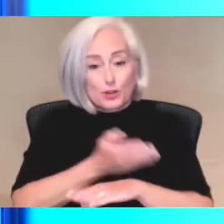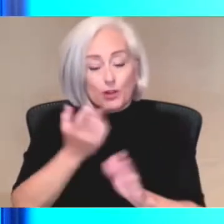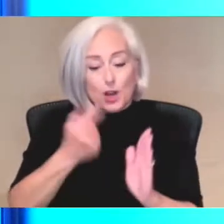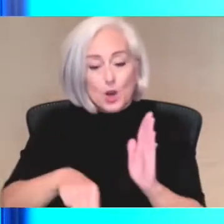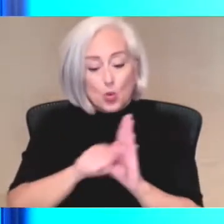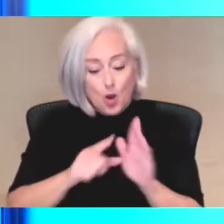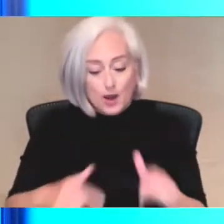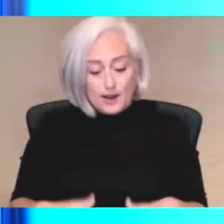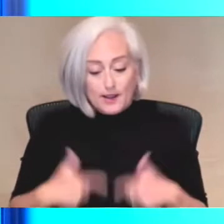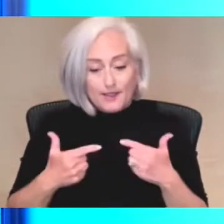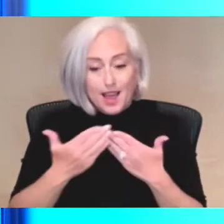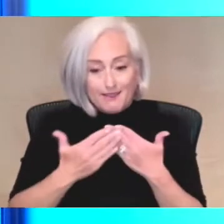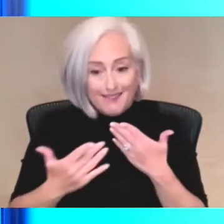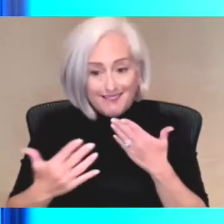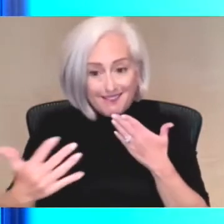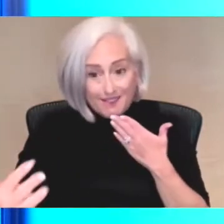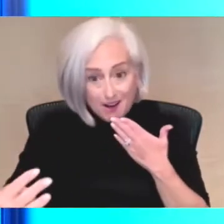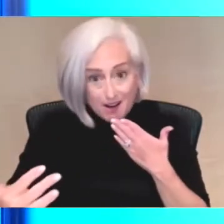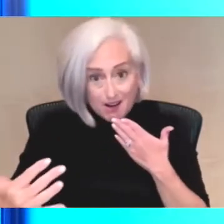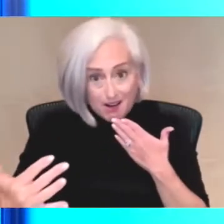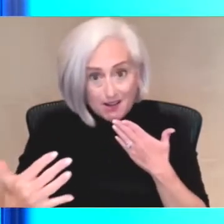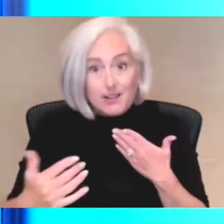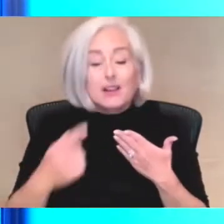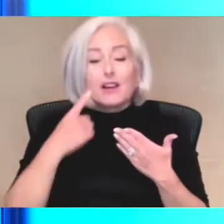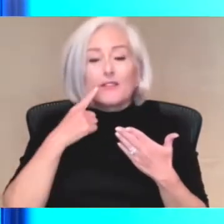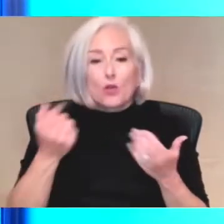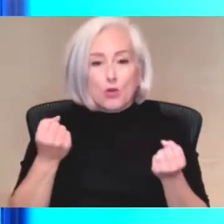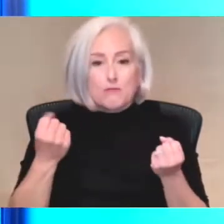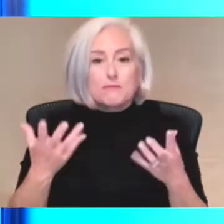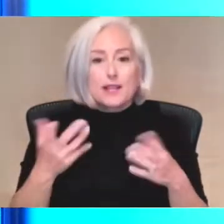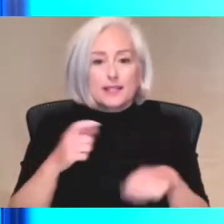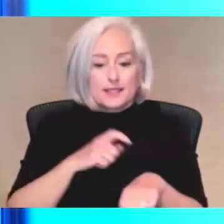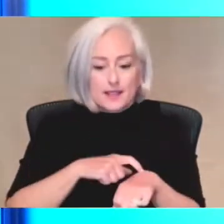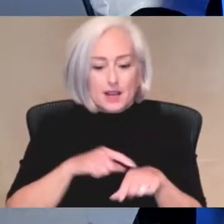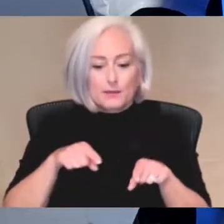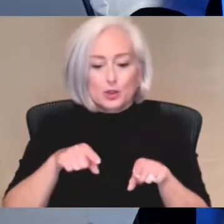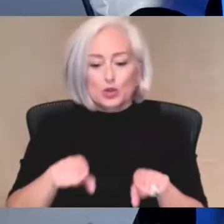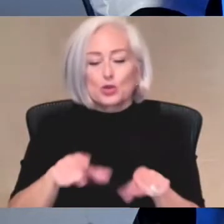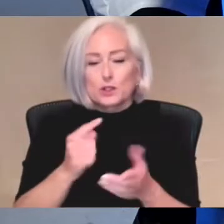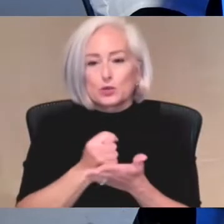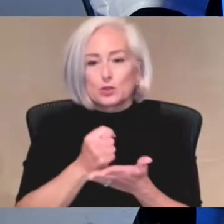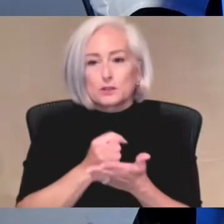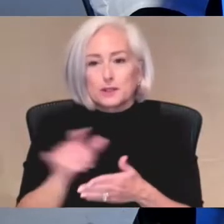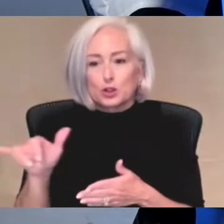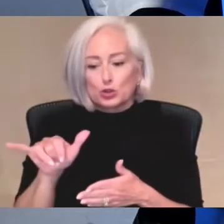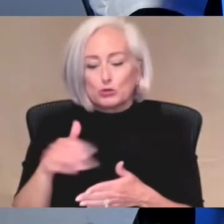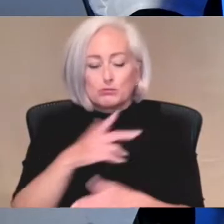effects, but in many instances also during treatment, patients seem to do better. Mm-hmm.